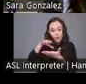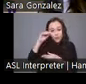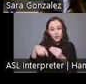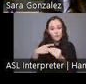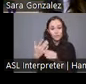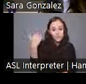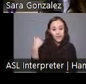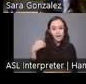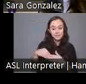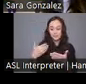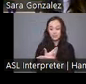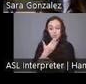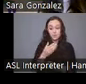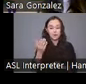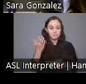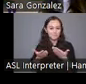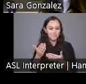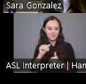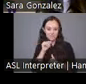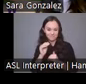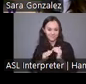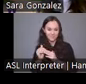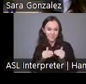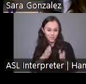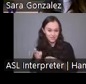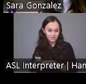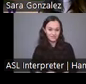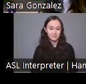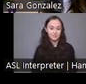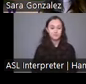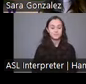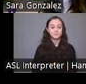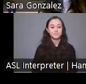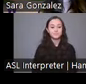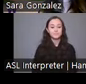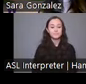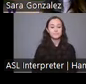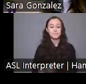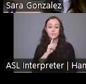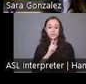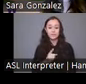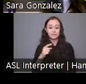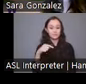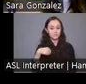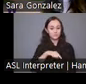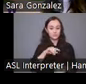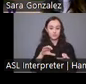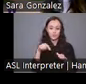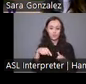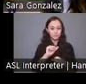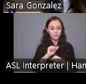new and possibly uncomfortable ways? In other words, for whose sake do we do this work?